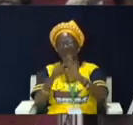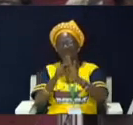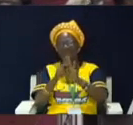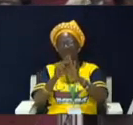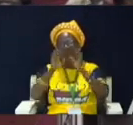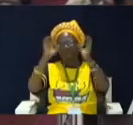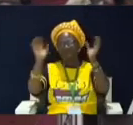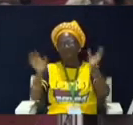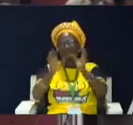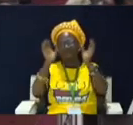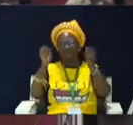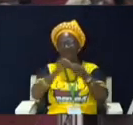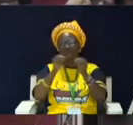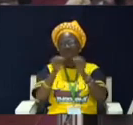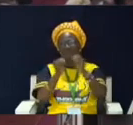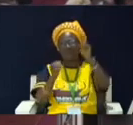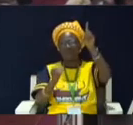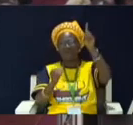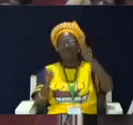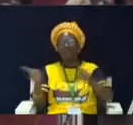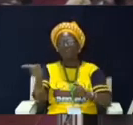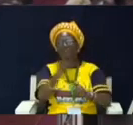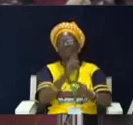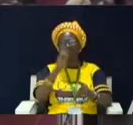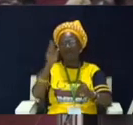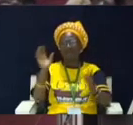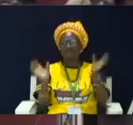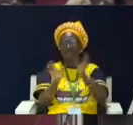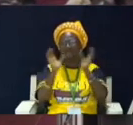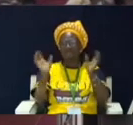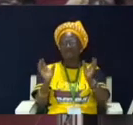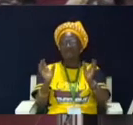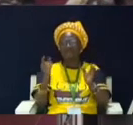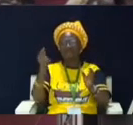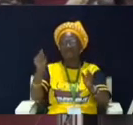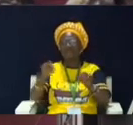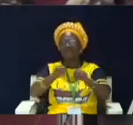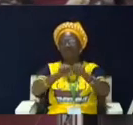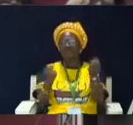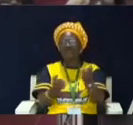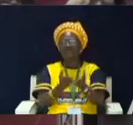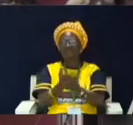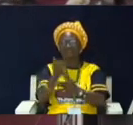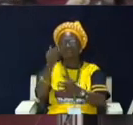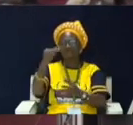Celebration number one, you are celebrating the breakthroughs of the Lord Jesus Christ.